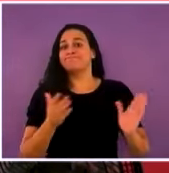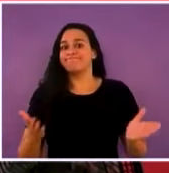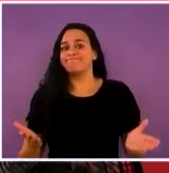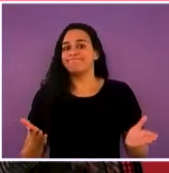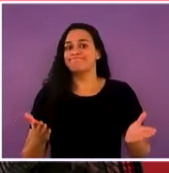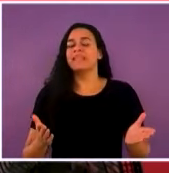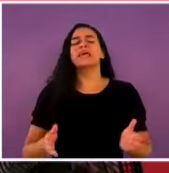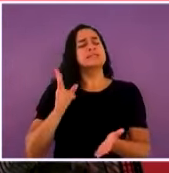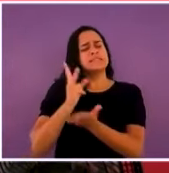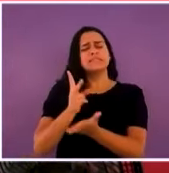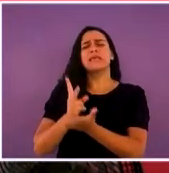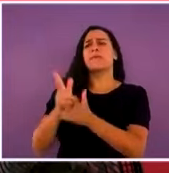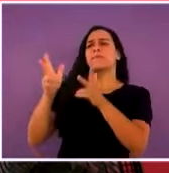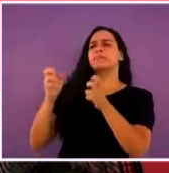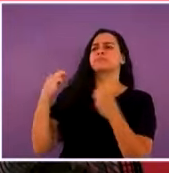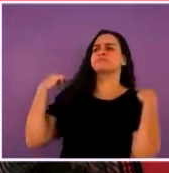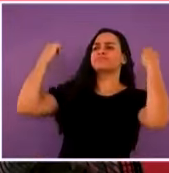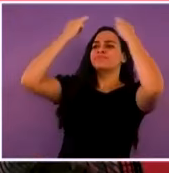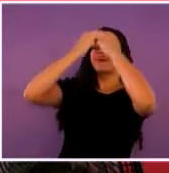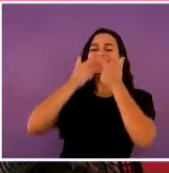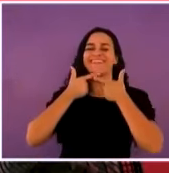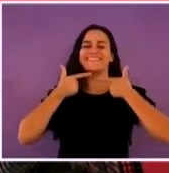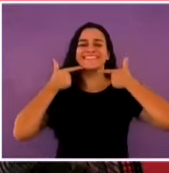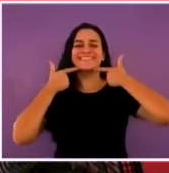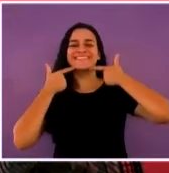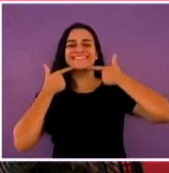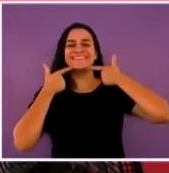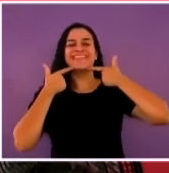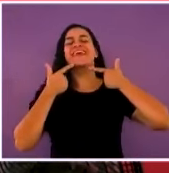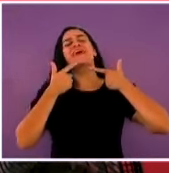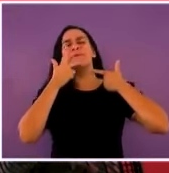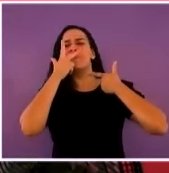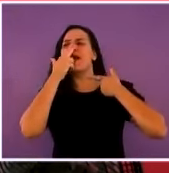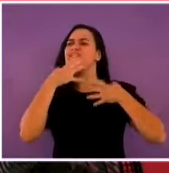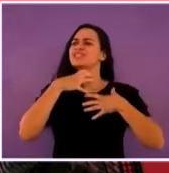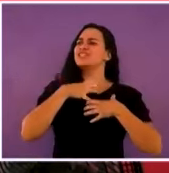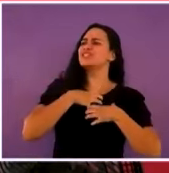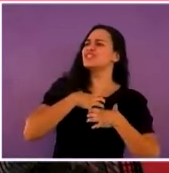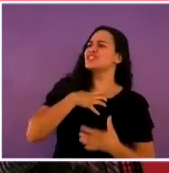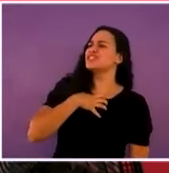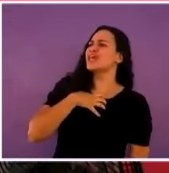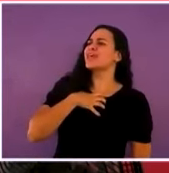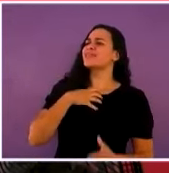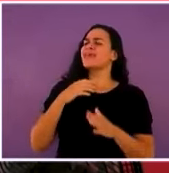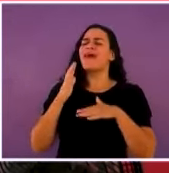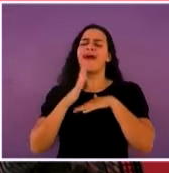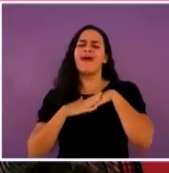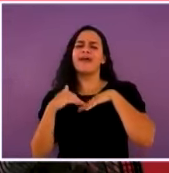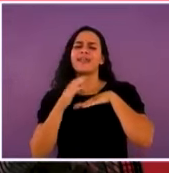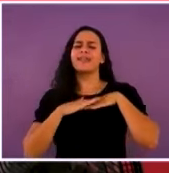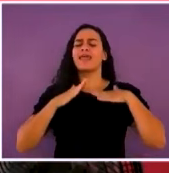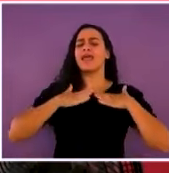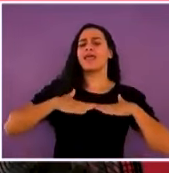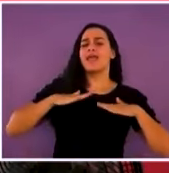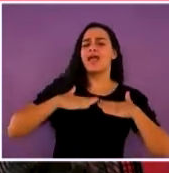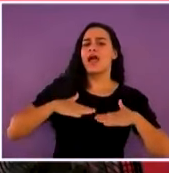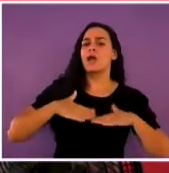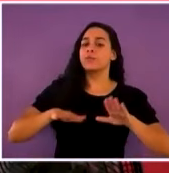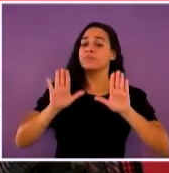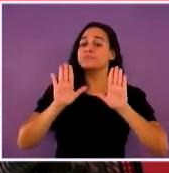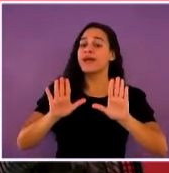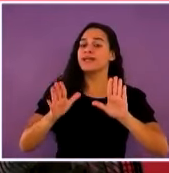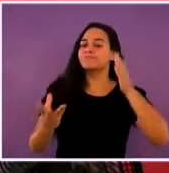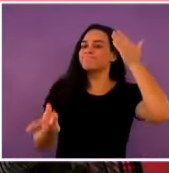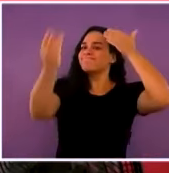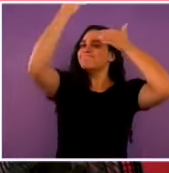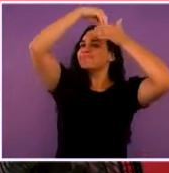muito sorridente, né? Bem receptivo em relação às pessoas. But in his mind and heart and history, mas na sua